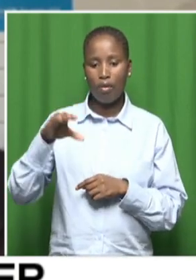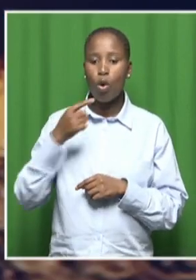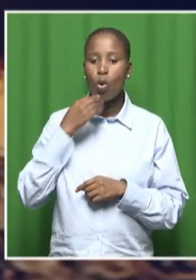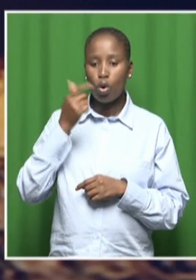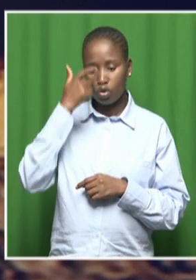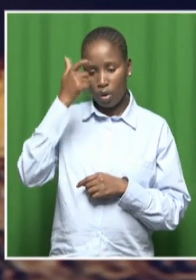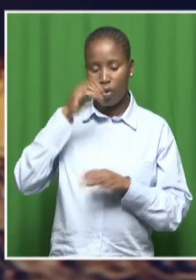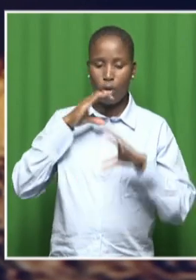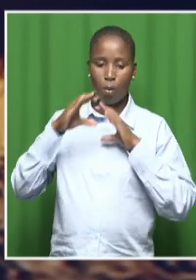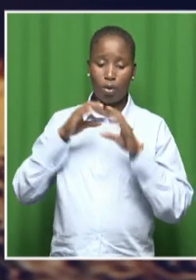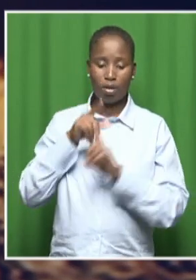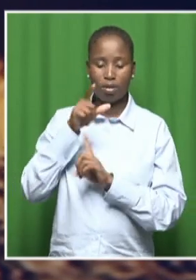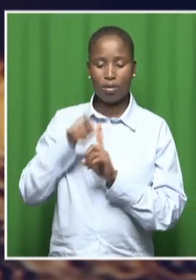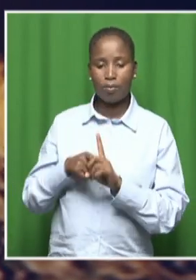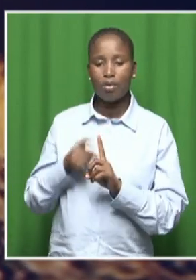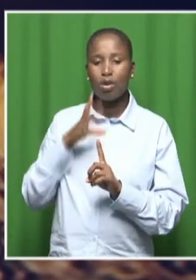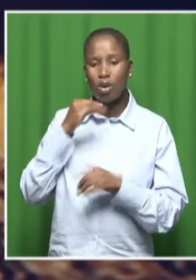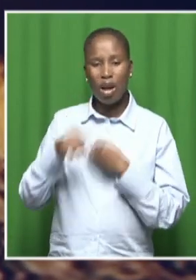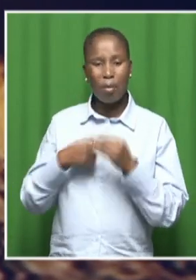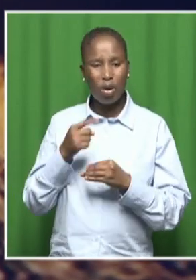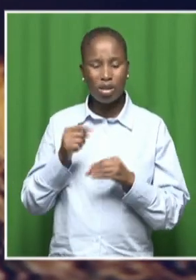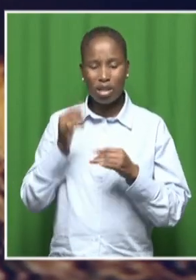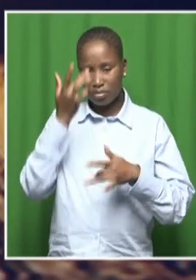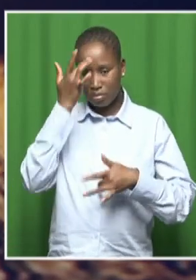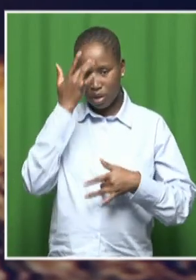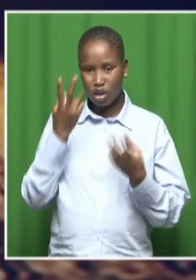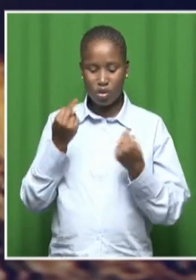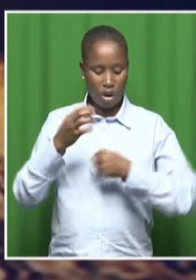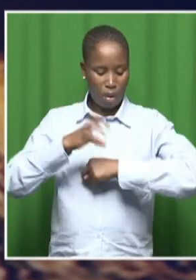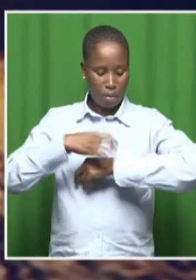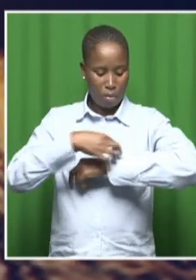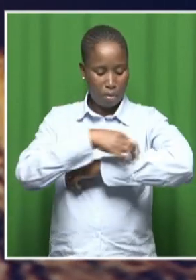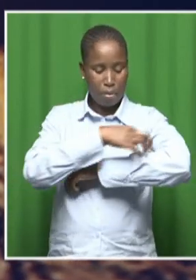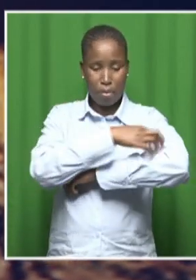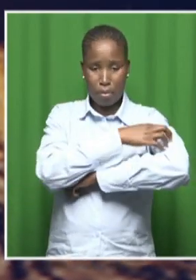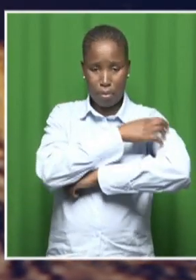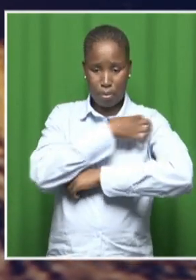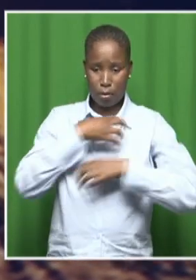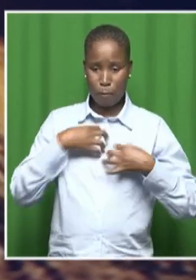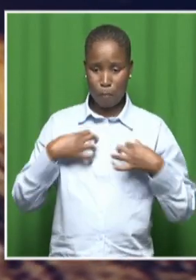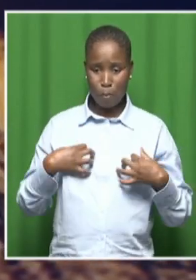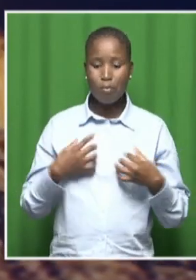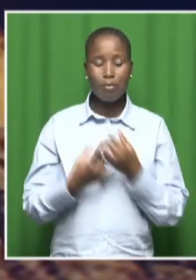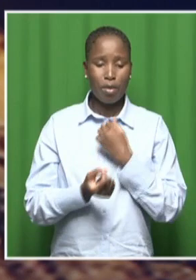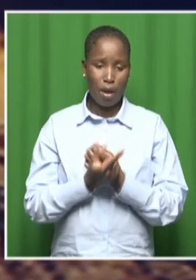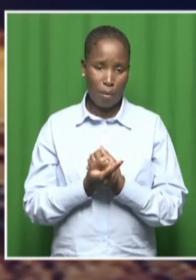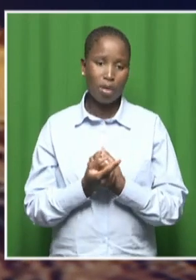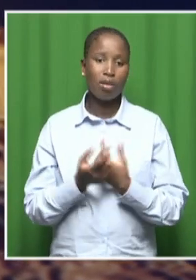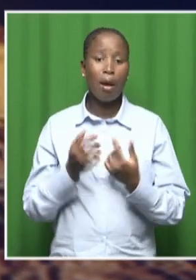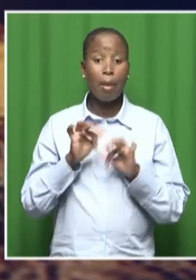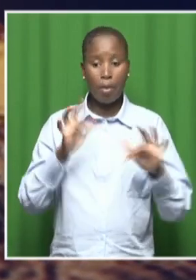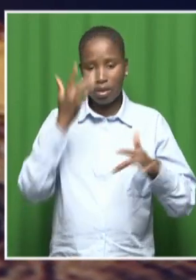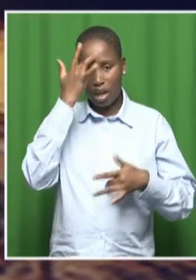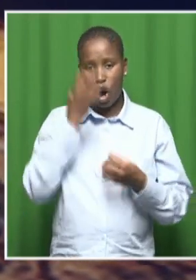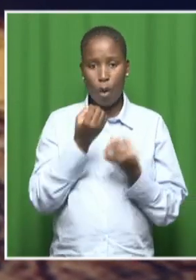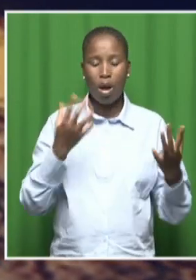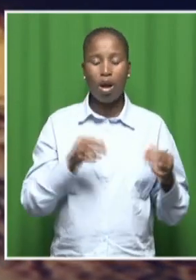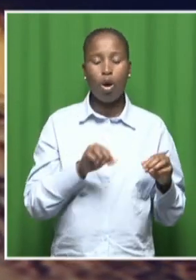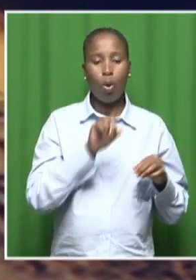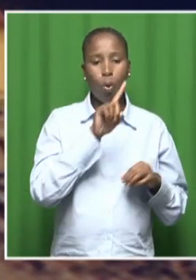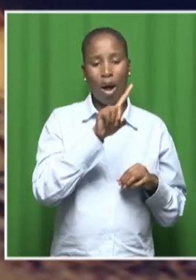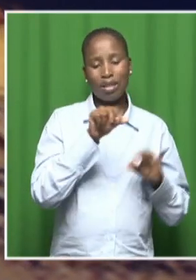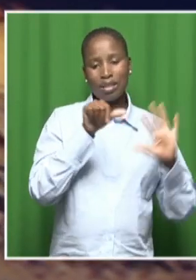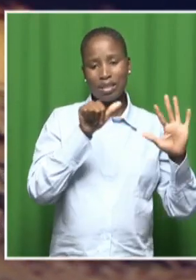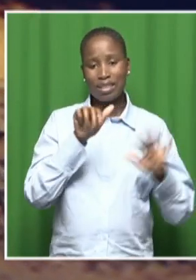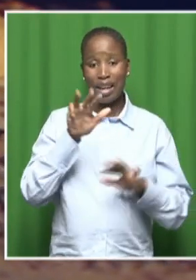Fricker, talking to us about the latest measles outbreak in South Africa, where the number of confirmed measles cases has risen to 169